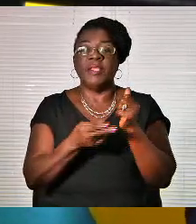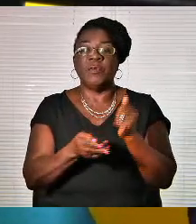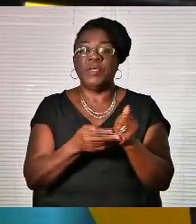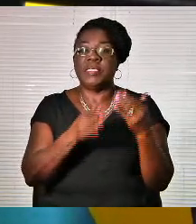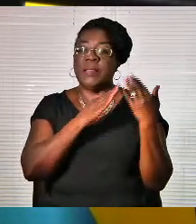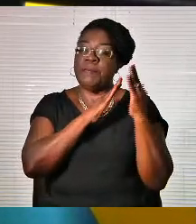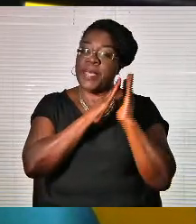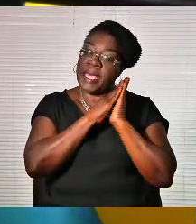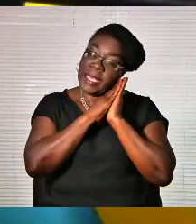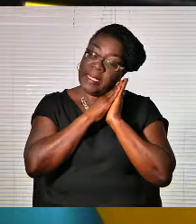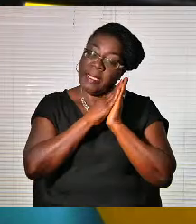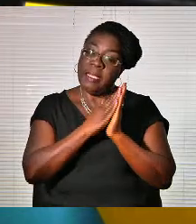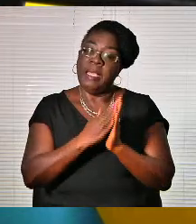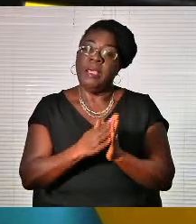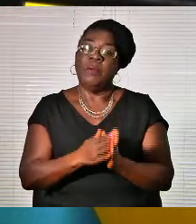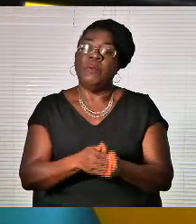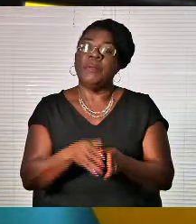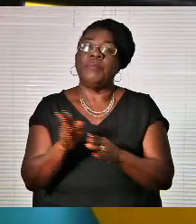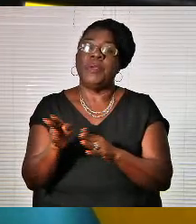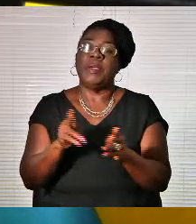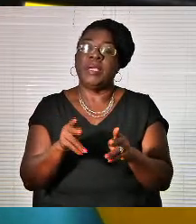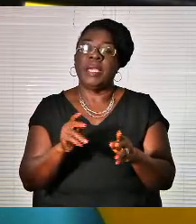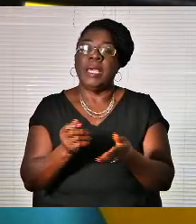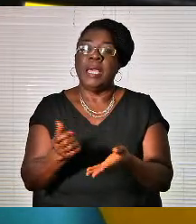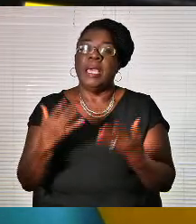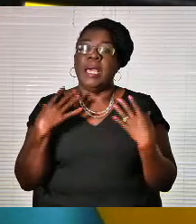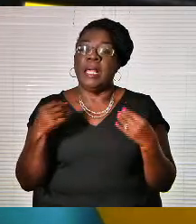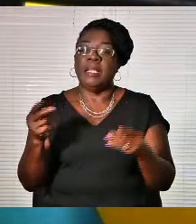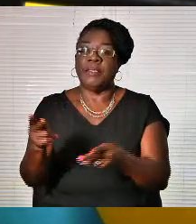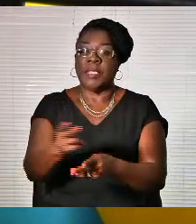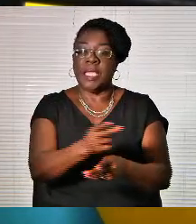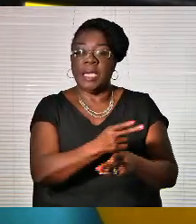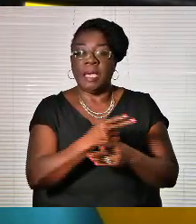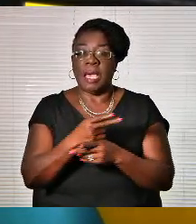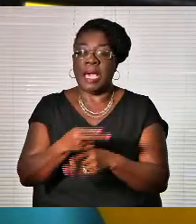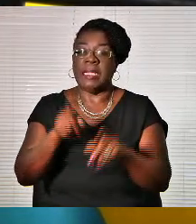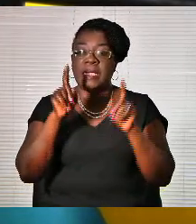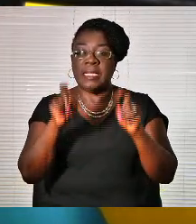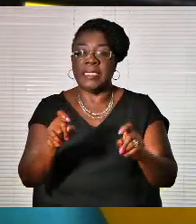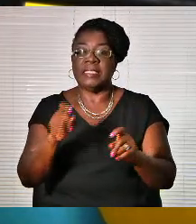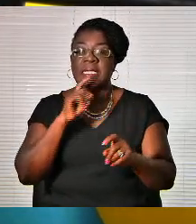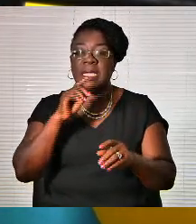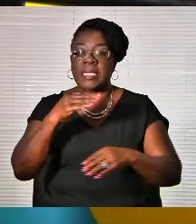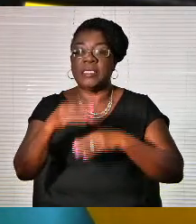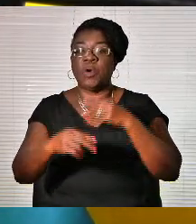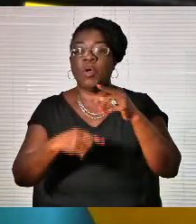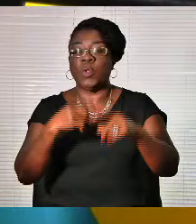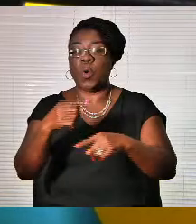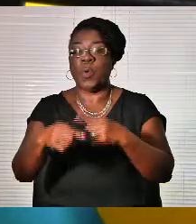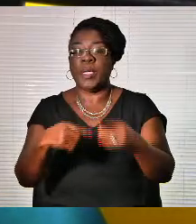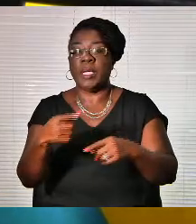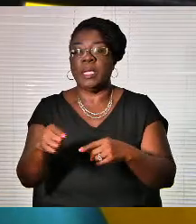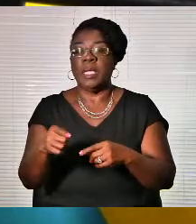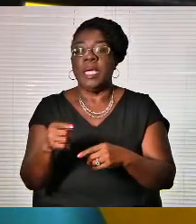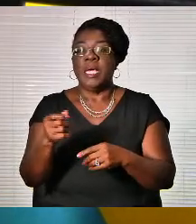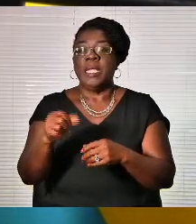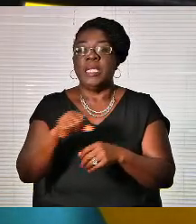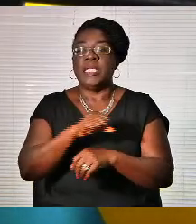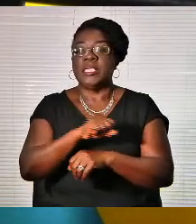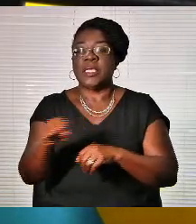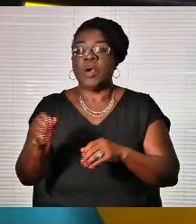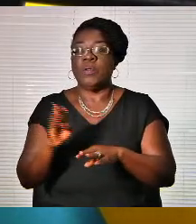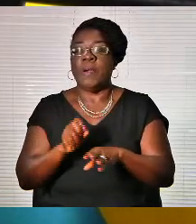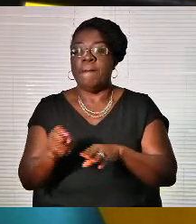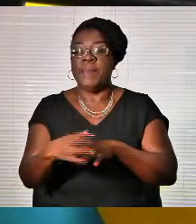capacity, repairing healthcare facility, and COVID-19 testing is ongoing. The South Beach Acute Care